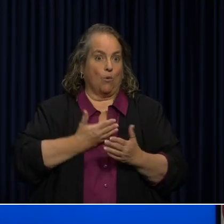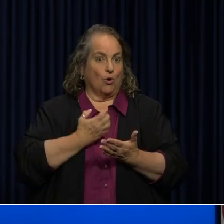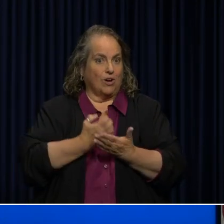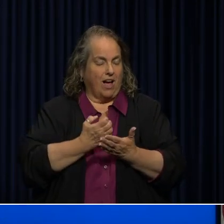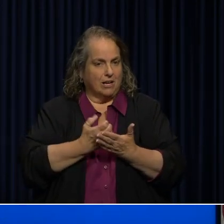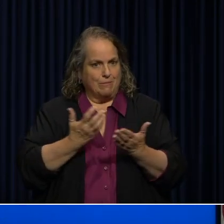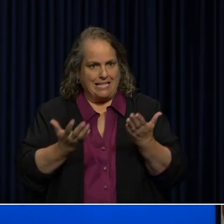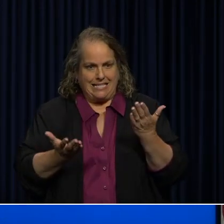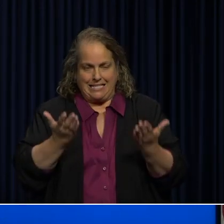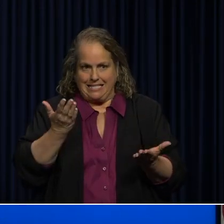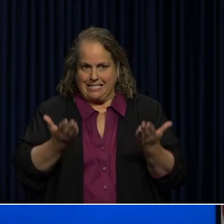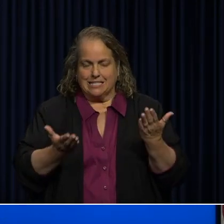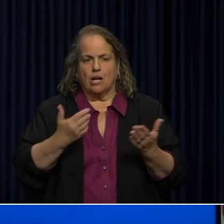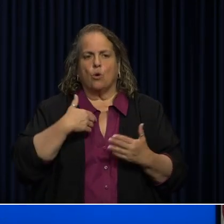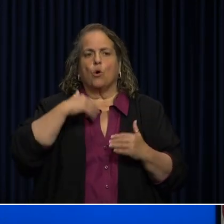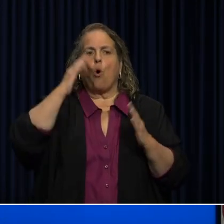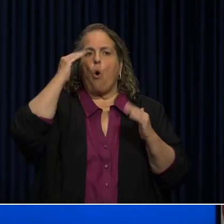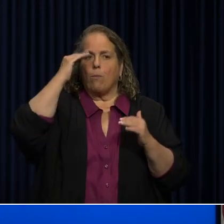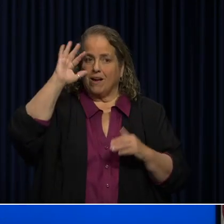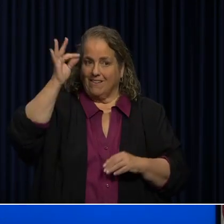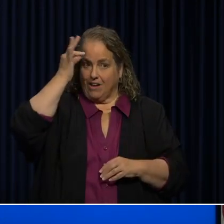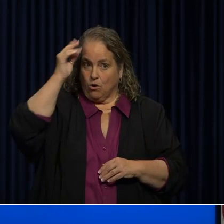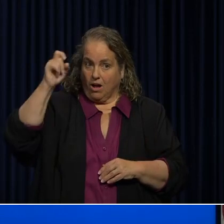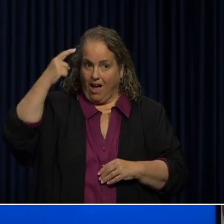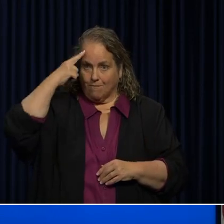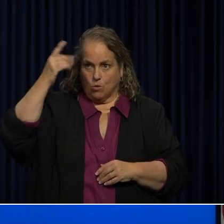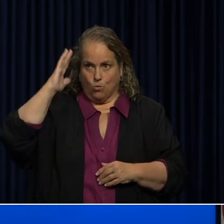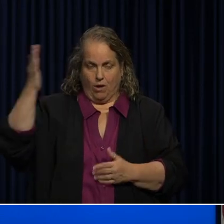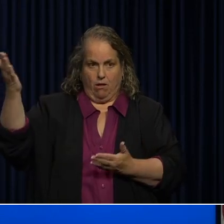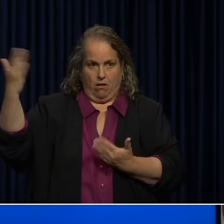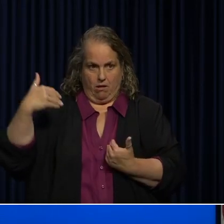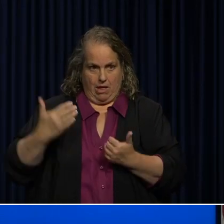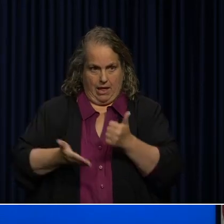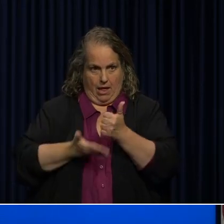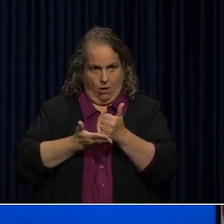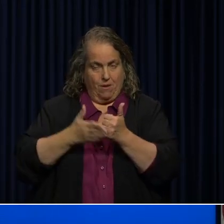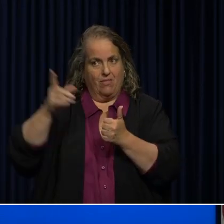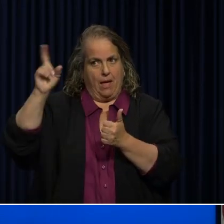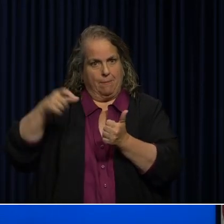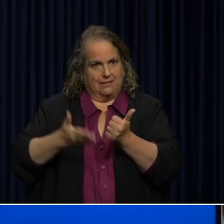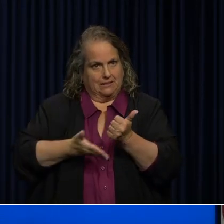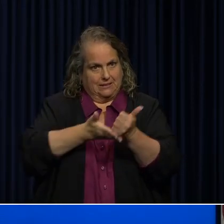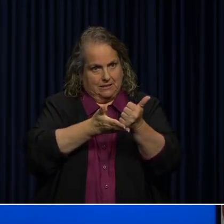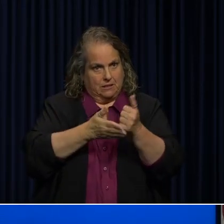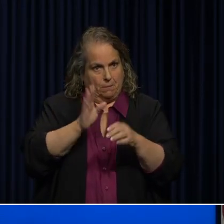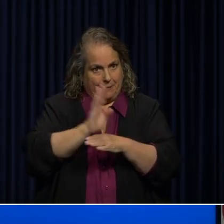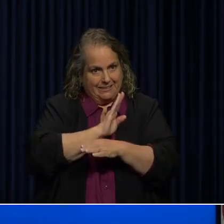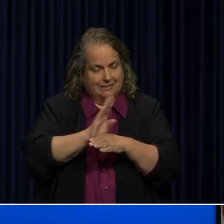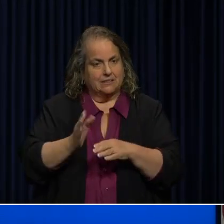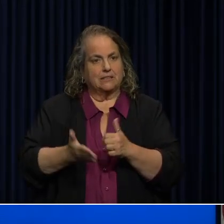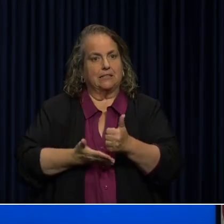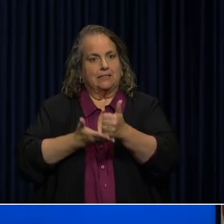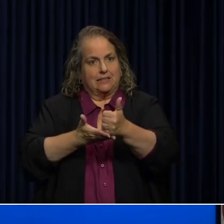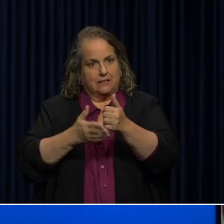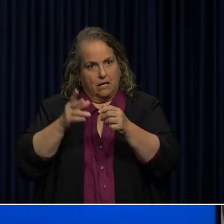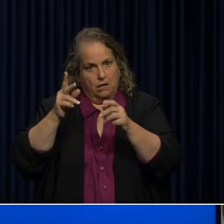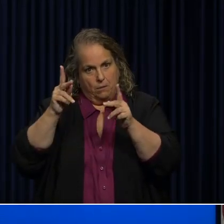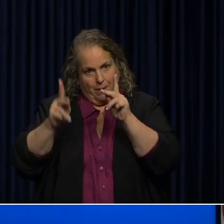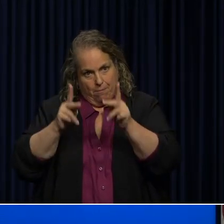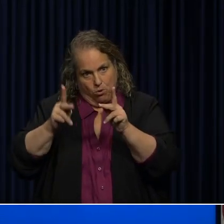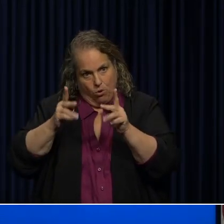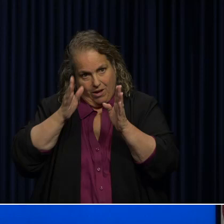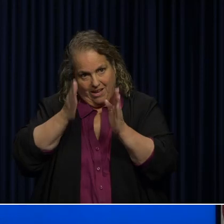couple things from the federal government. We need their assistance to business, their assistance to individuals. We need direct assistance